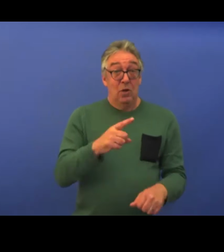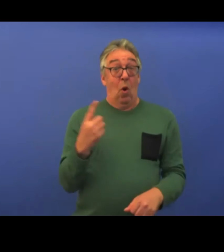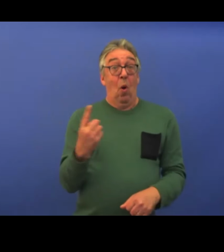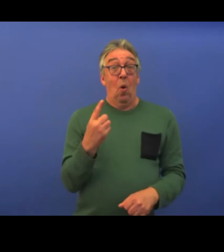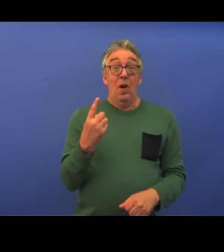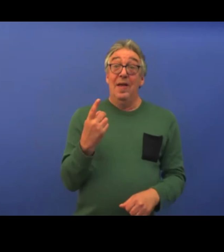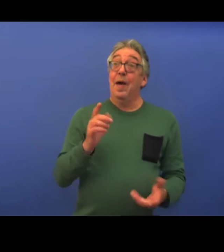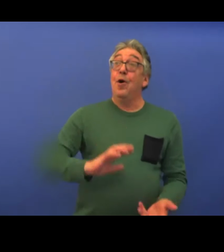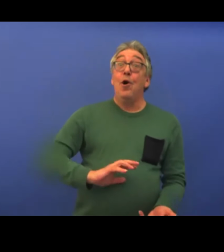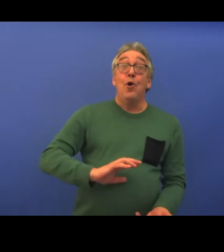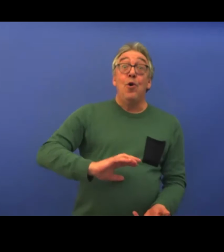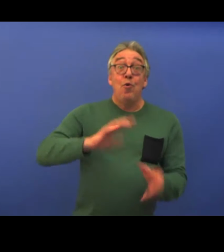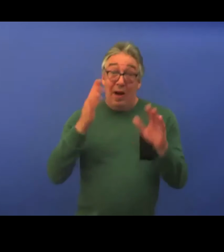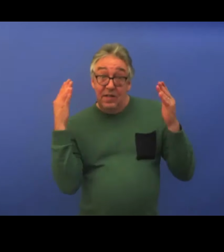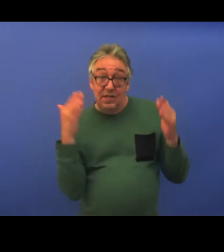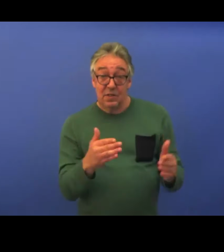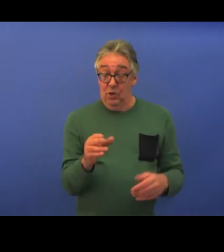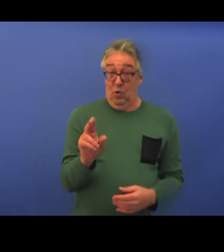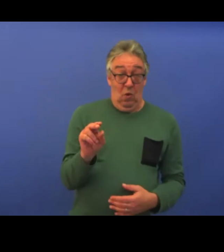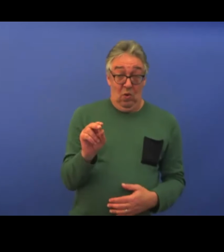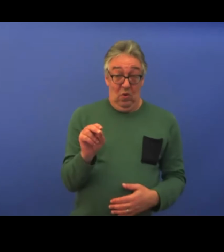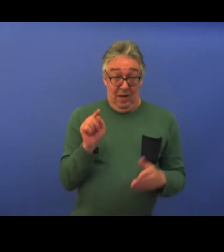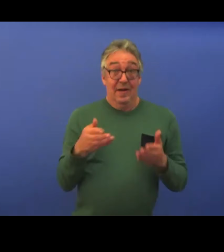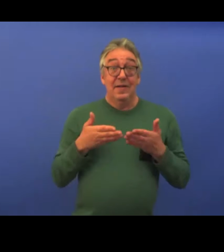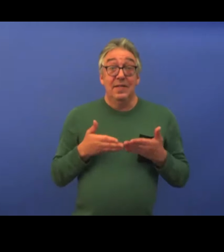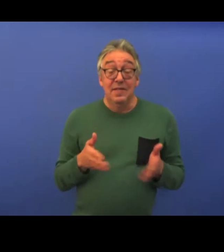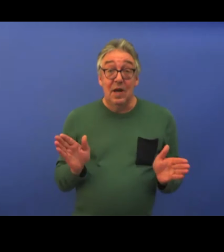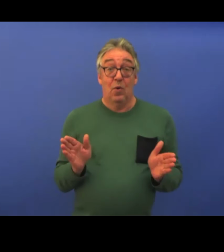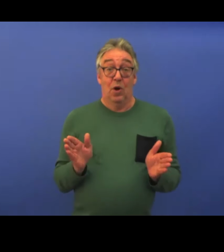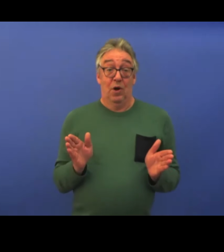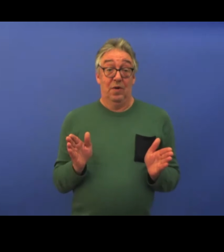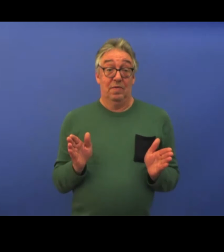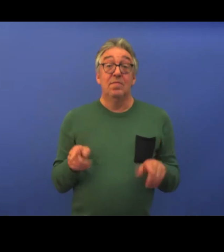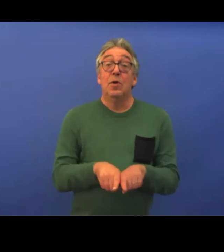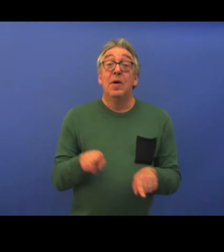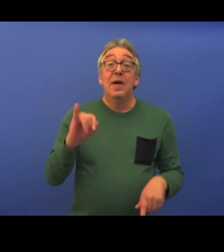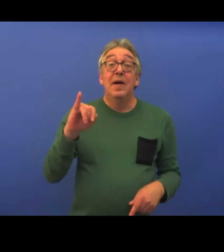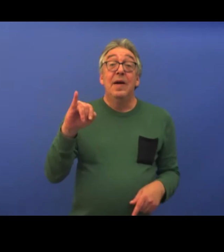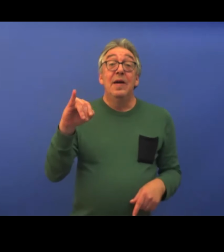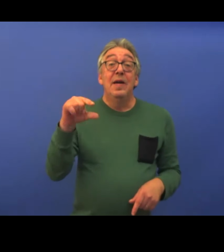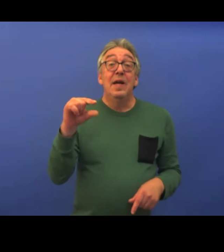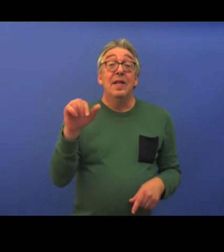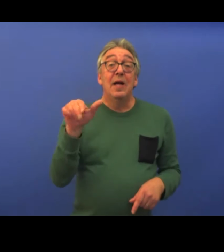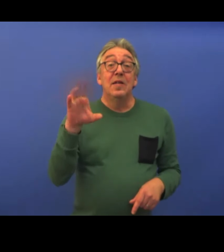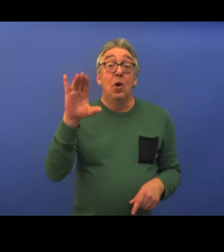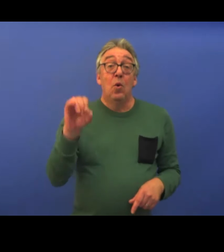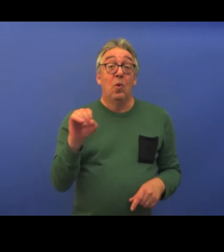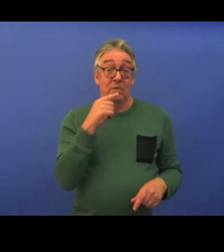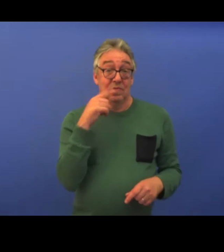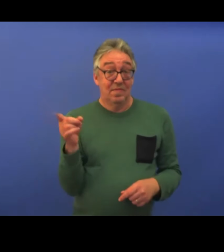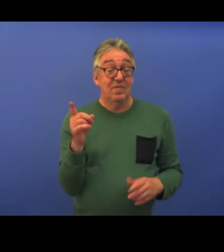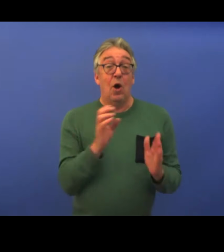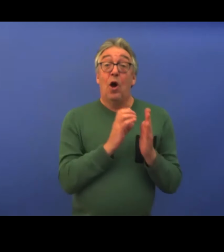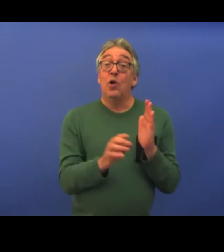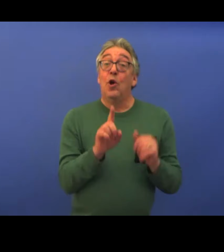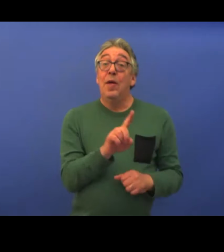of crisis or emergencies. So as Juan Ignacio was mentioning in relation to Article 11, and as I